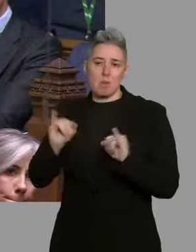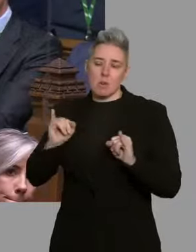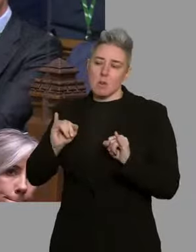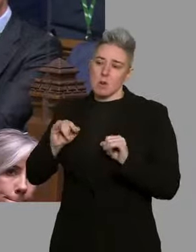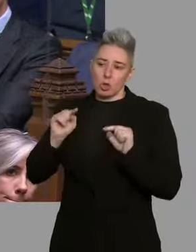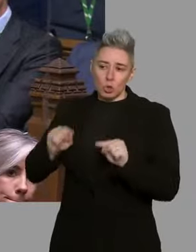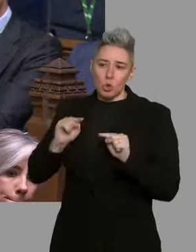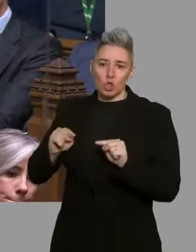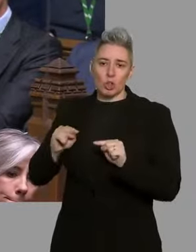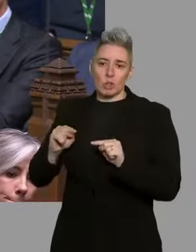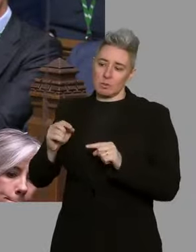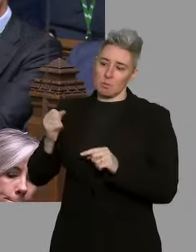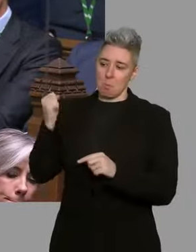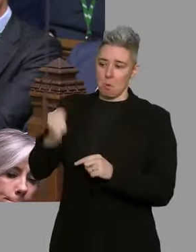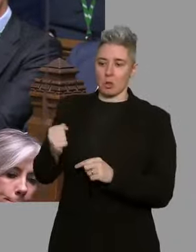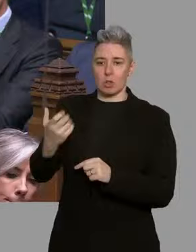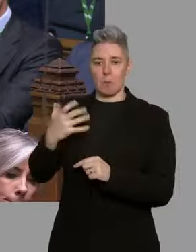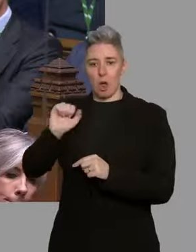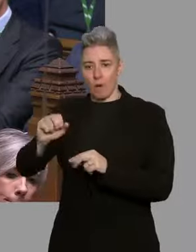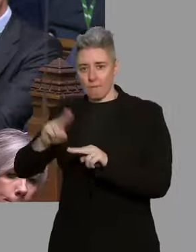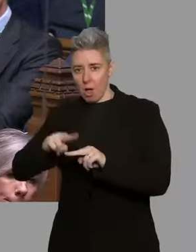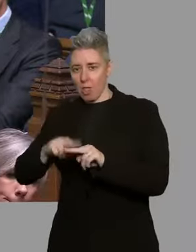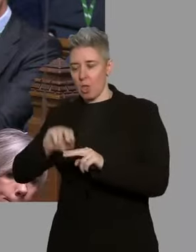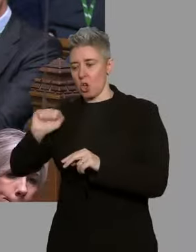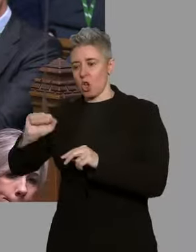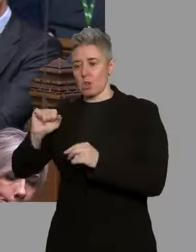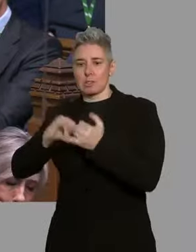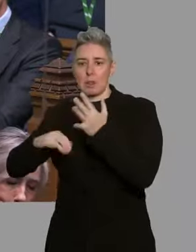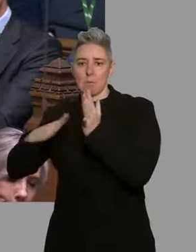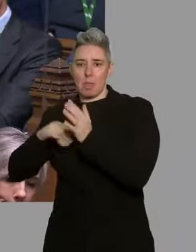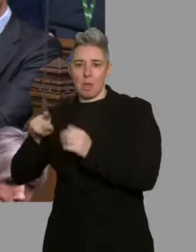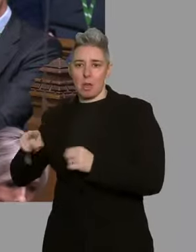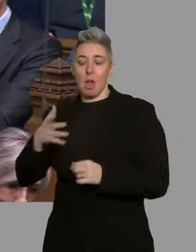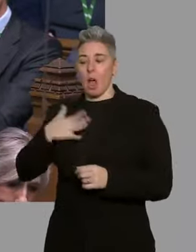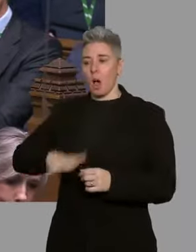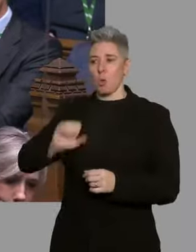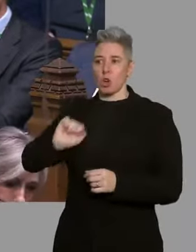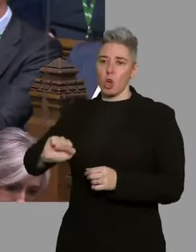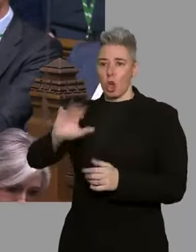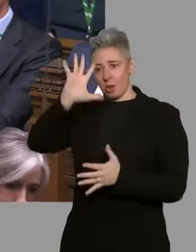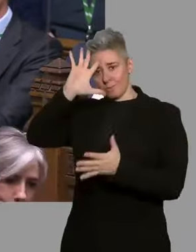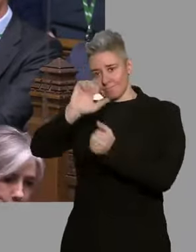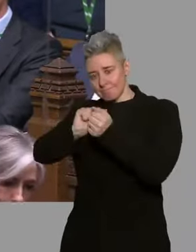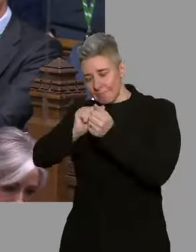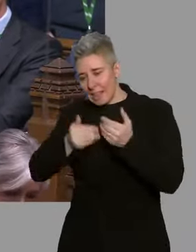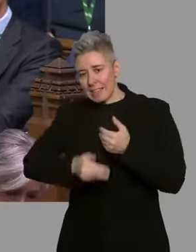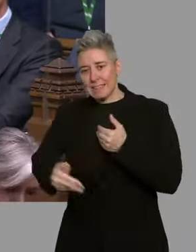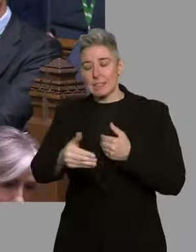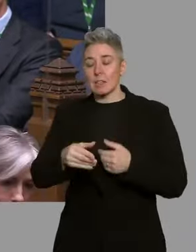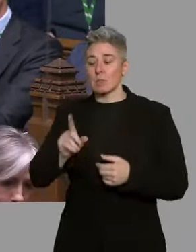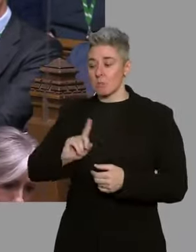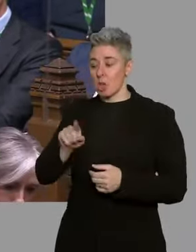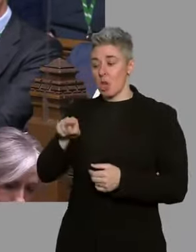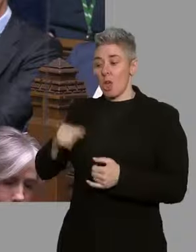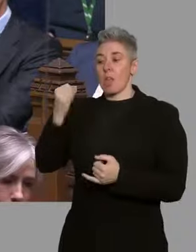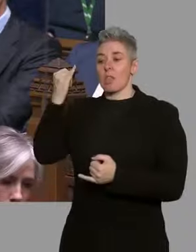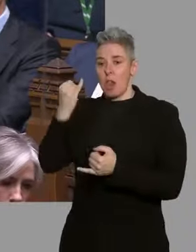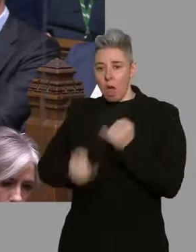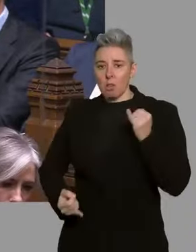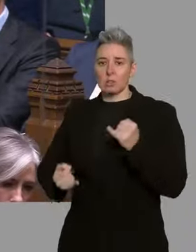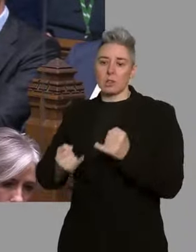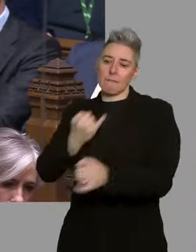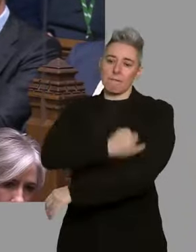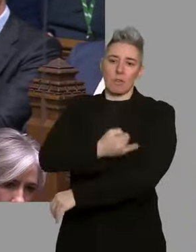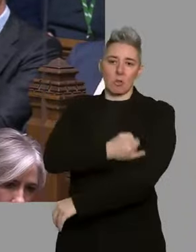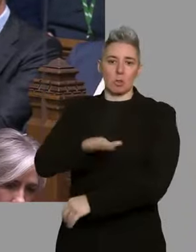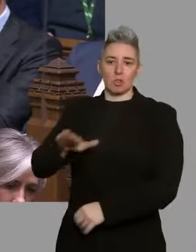legacy to be one where she's the last vulnerable child to be killed by people that should have looked after her. Will the Prime